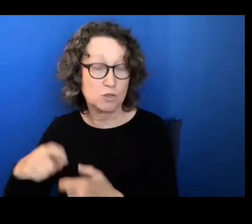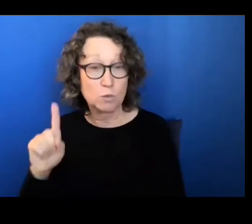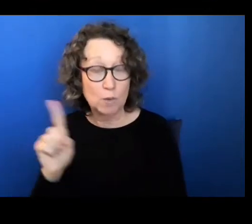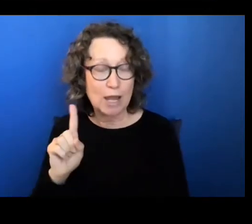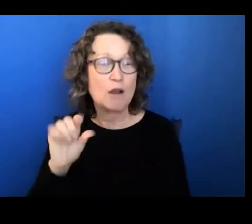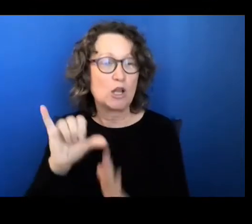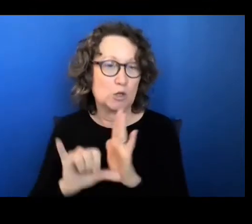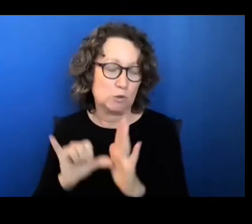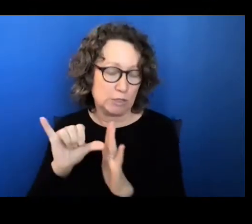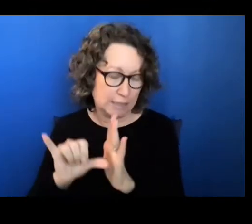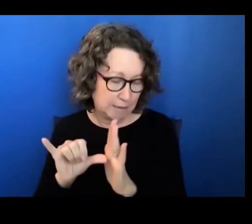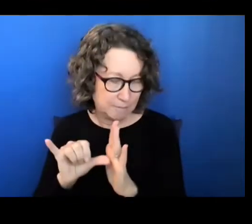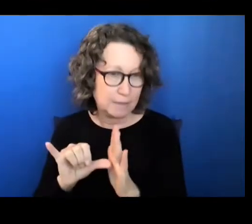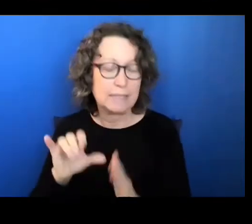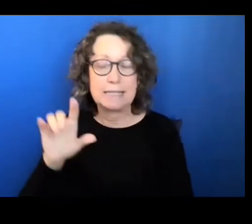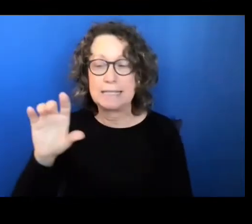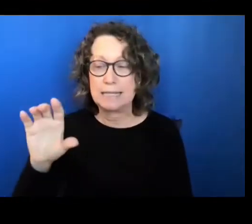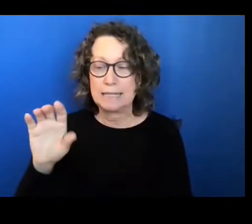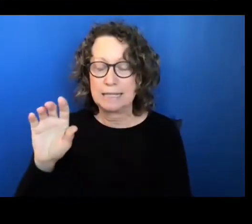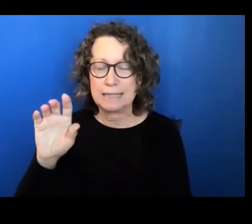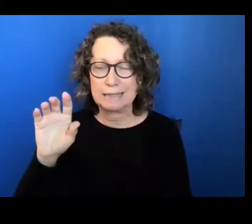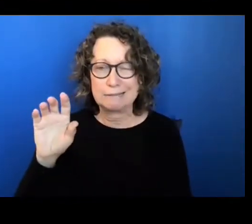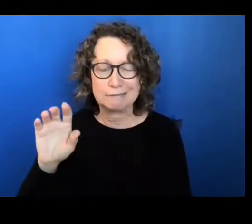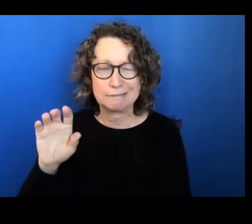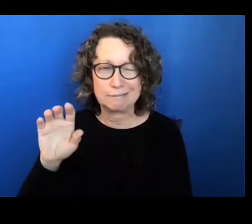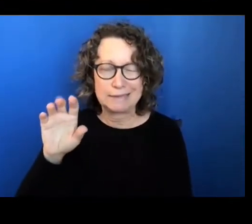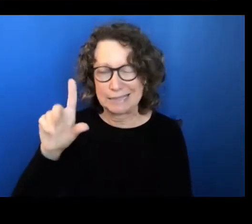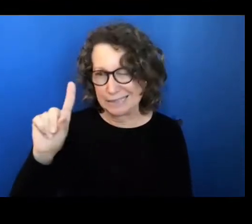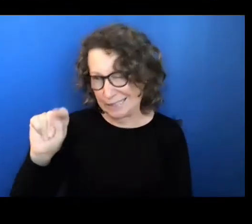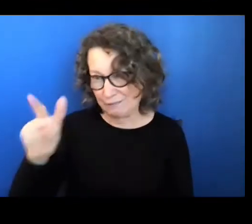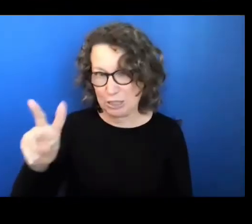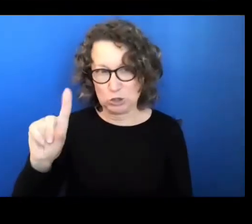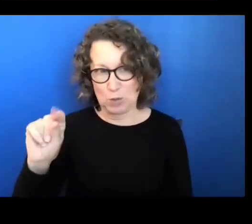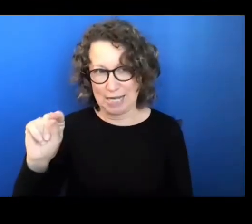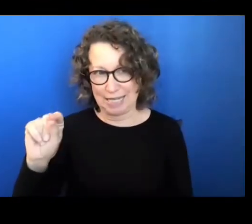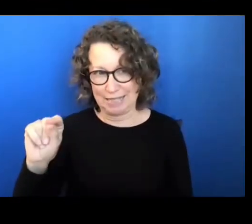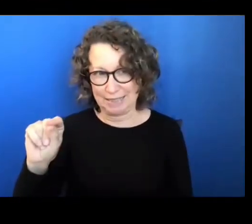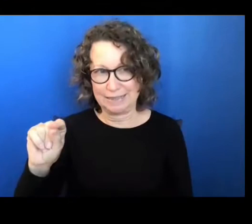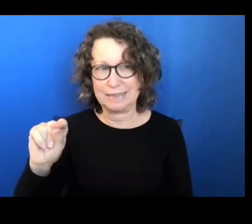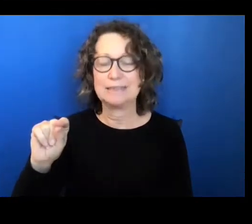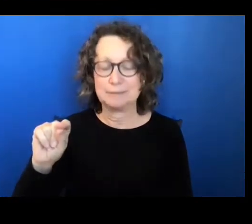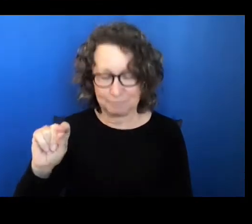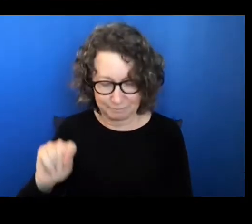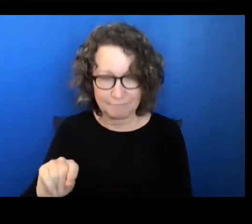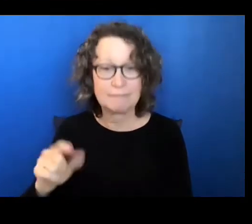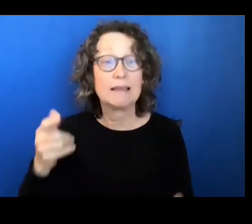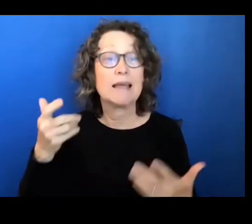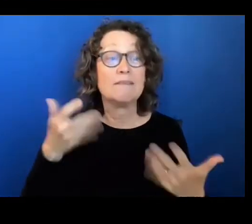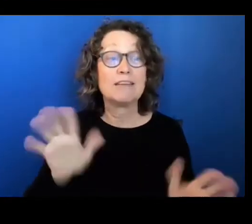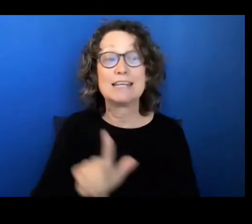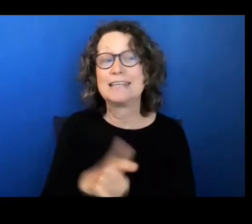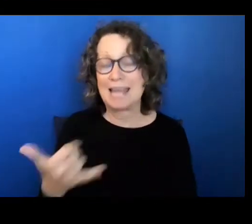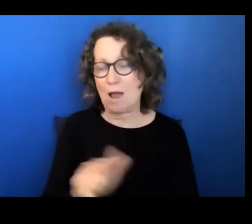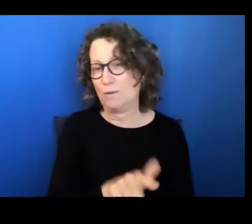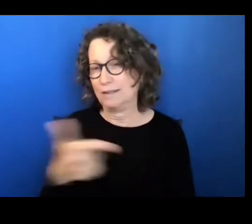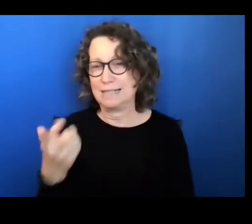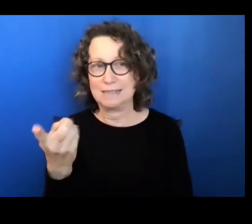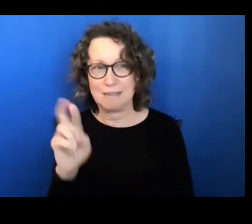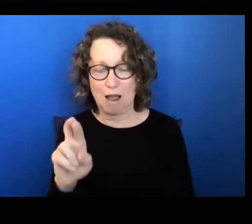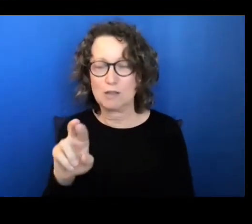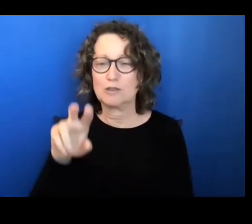at CSB TV 20. And with that, I will turn it over to County Public Health Director, Dr. Vaughn